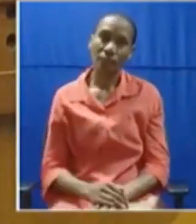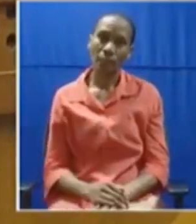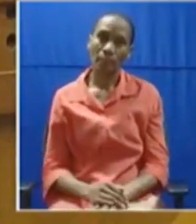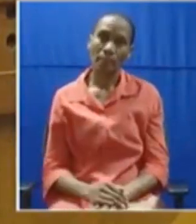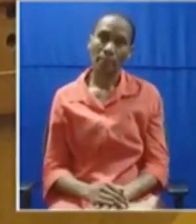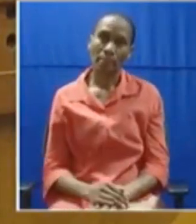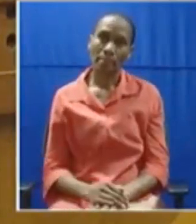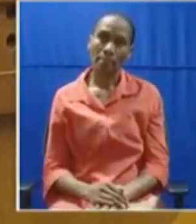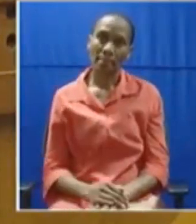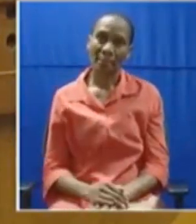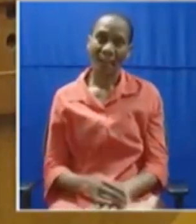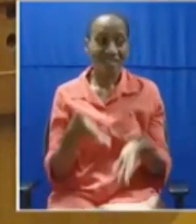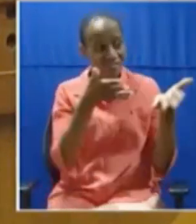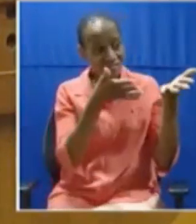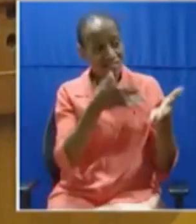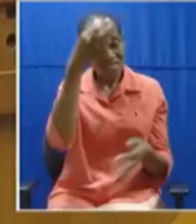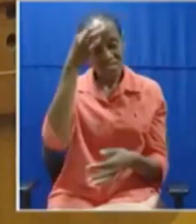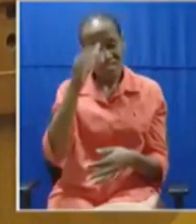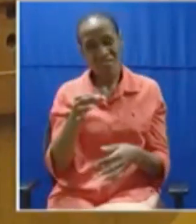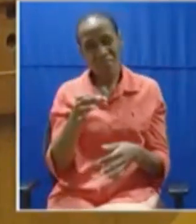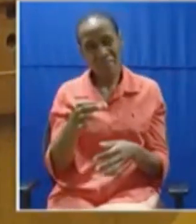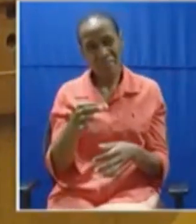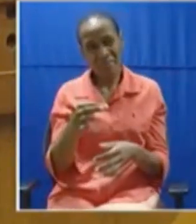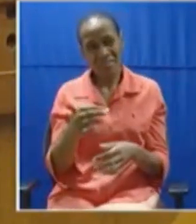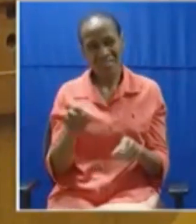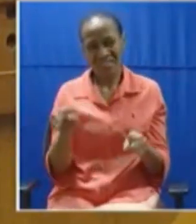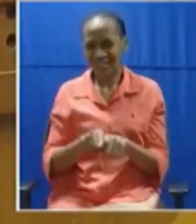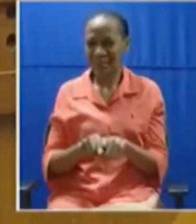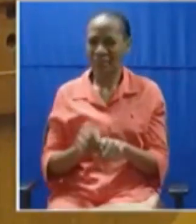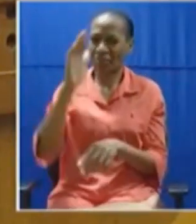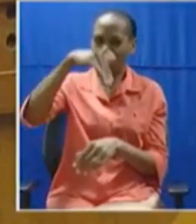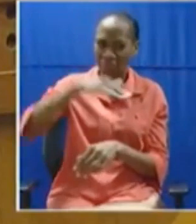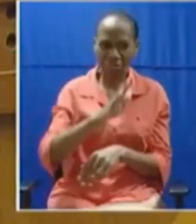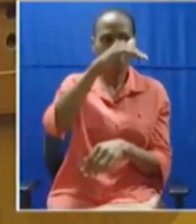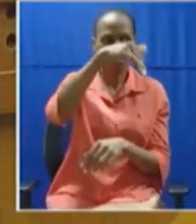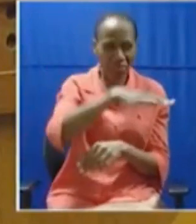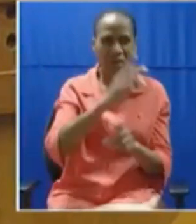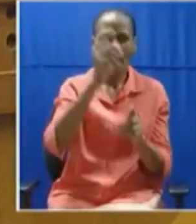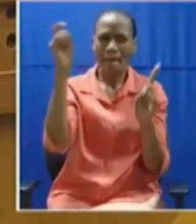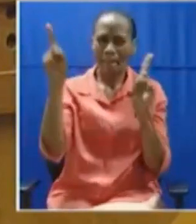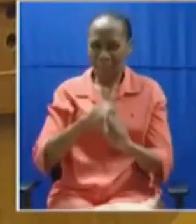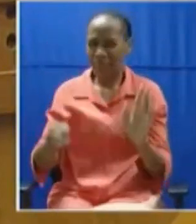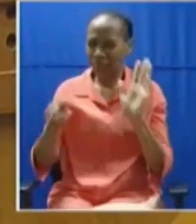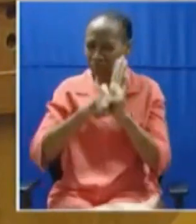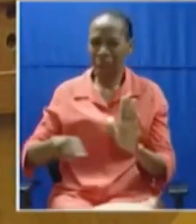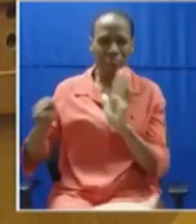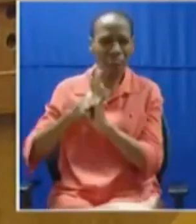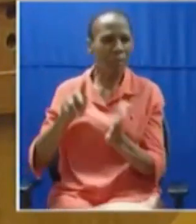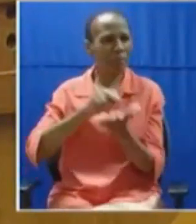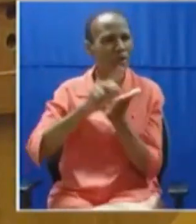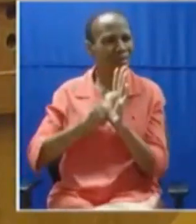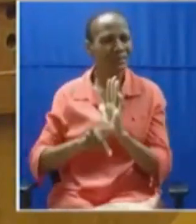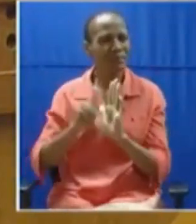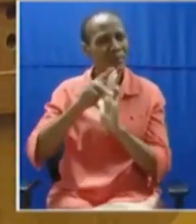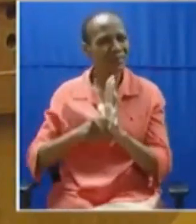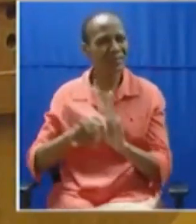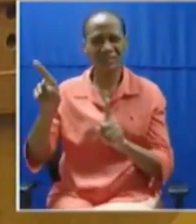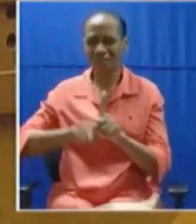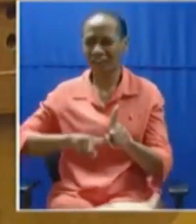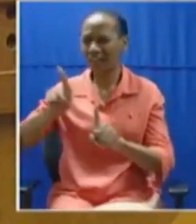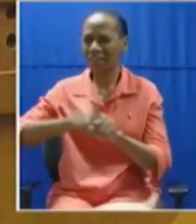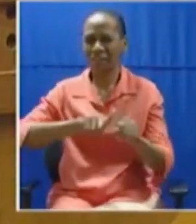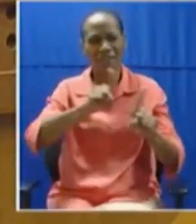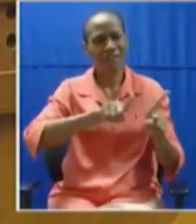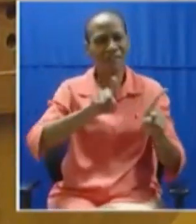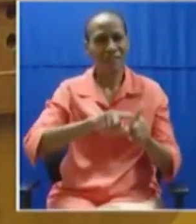Living under this government is like being on a never-ending roller coaster of bad Marxist policies, which hurtle inevitably